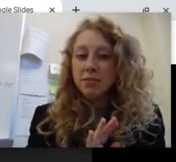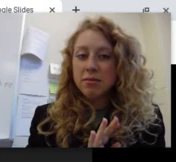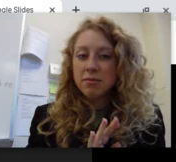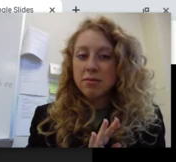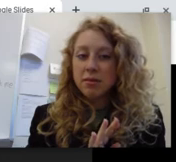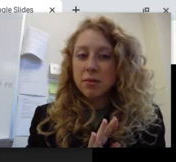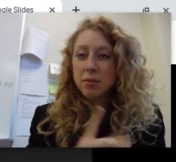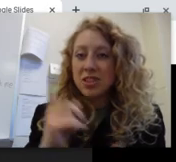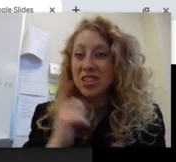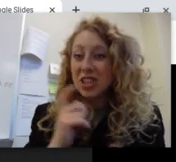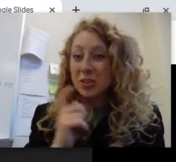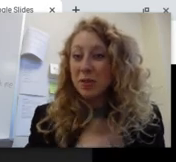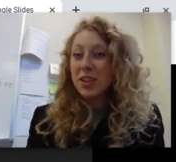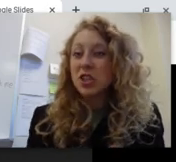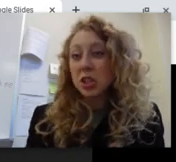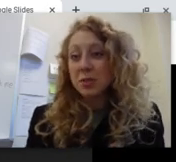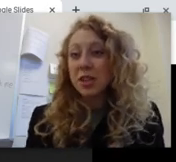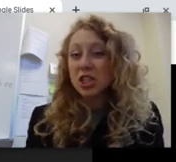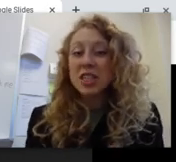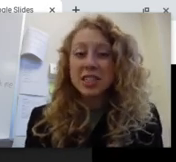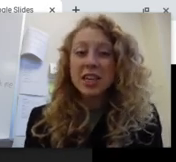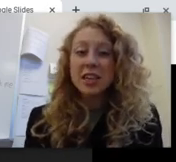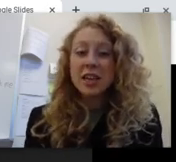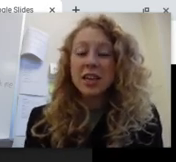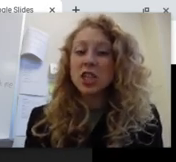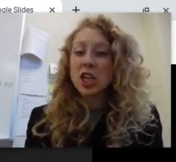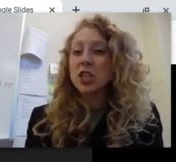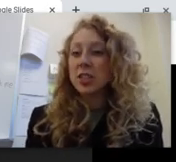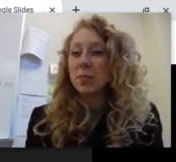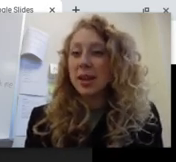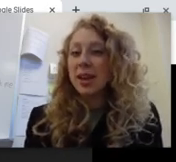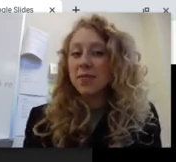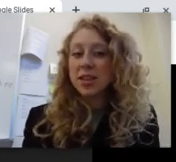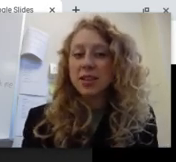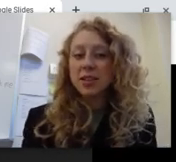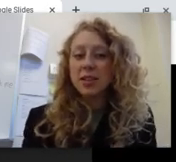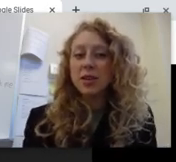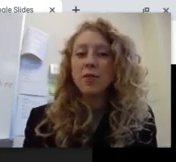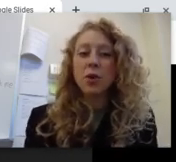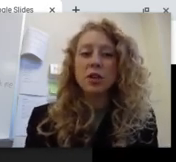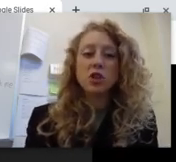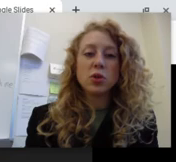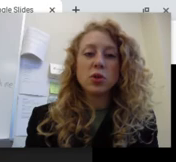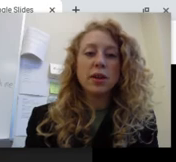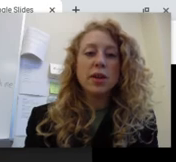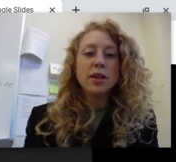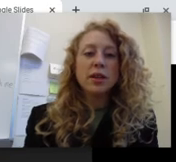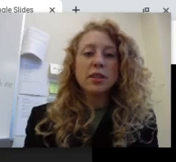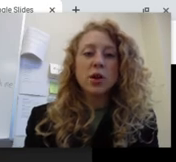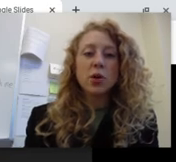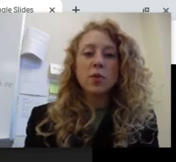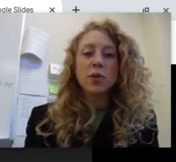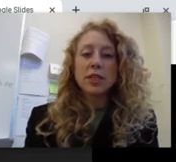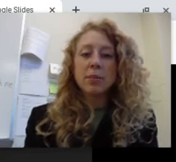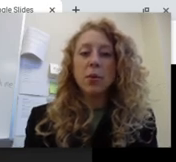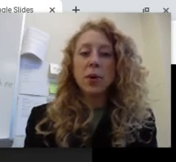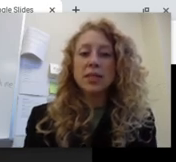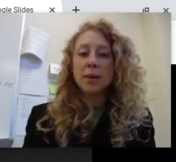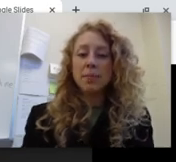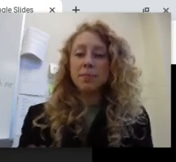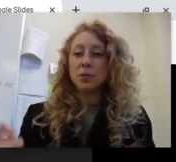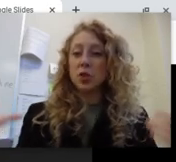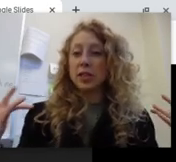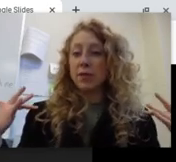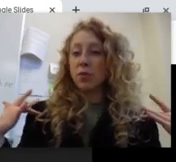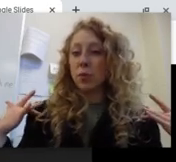thing, but just change my facial expressions and it changes the meaning of what you're doing. So for example, what's